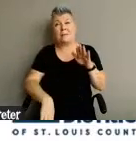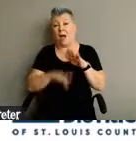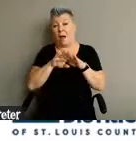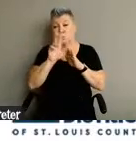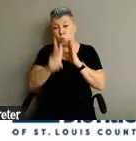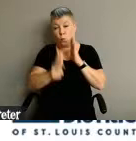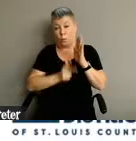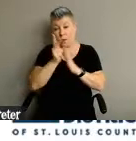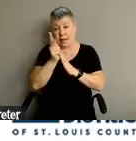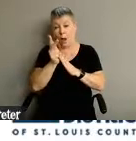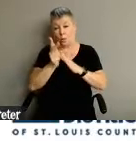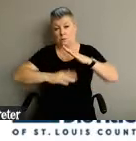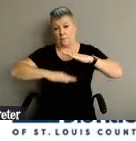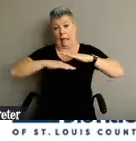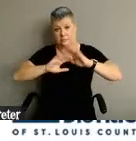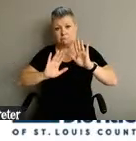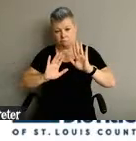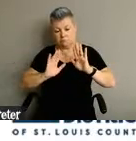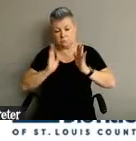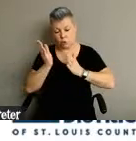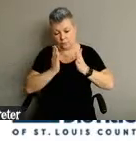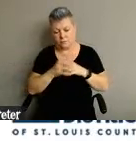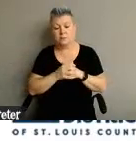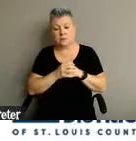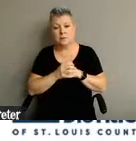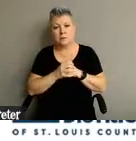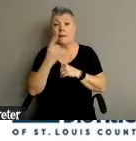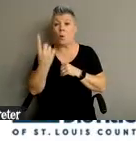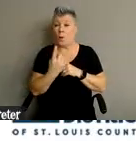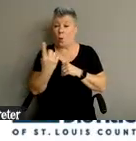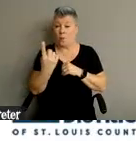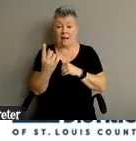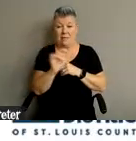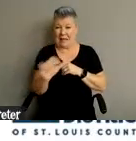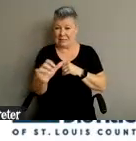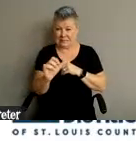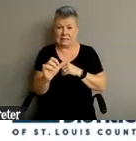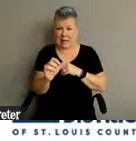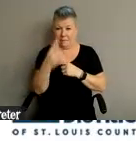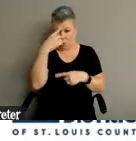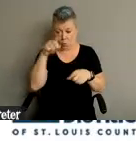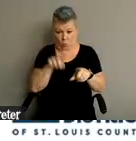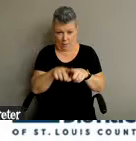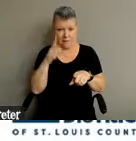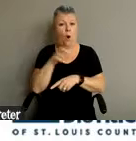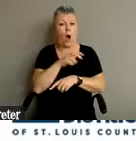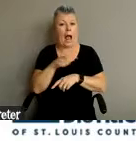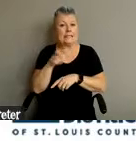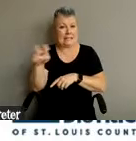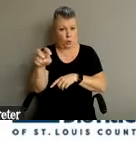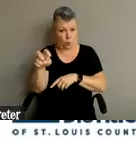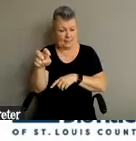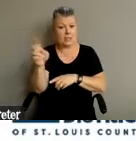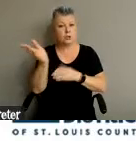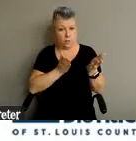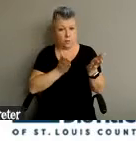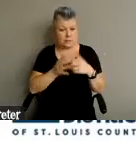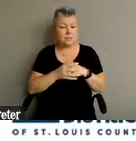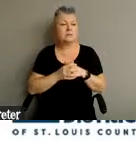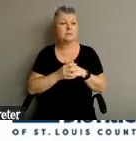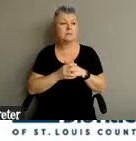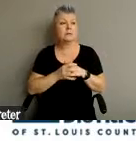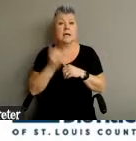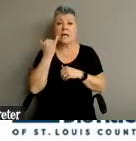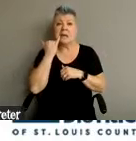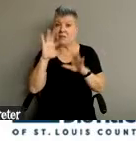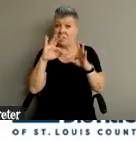of services maximum. We only have that same level of agreement for itinerant service. If a family is able to transport their students, then